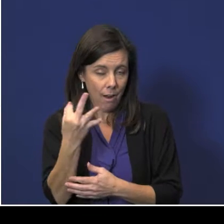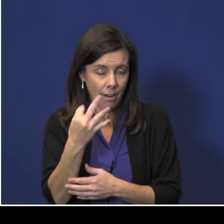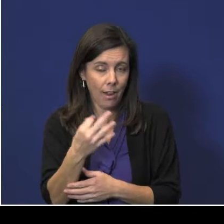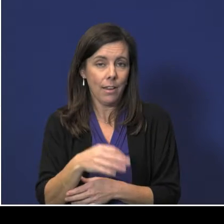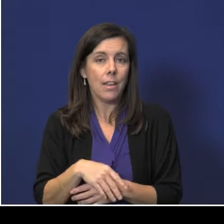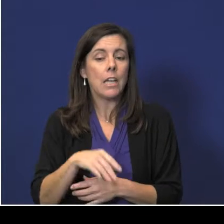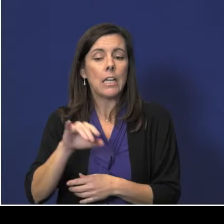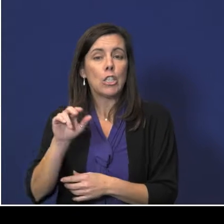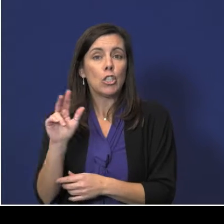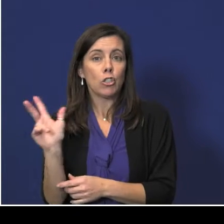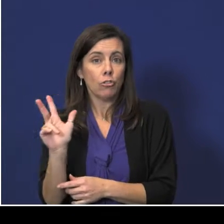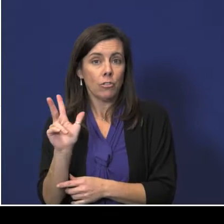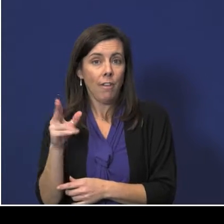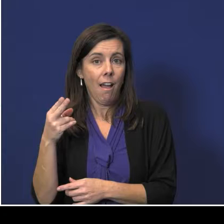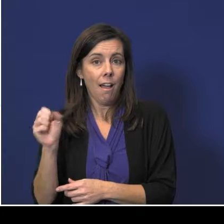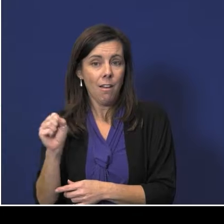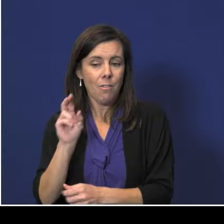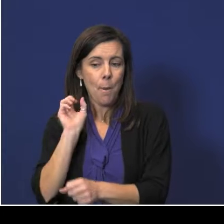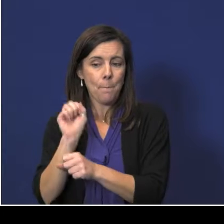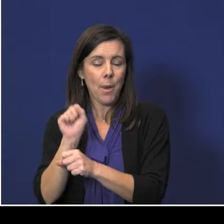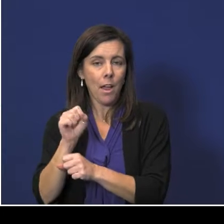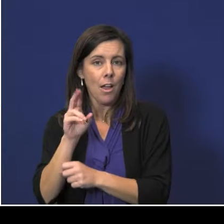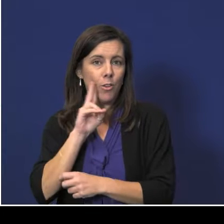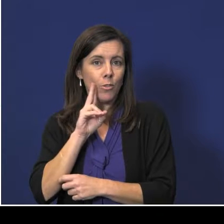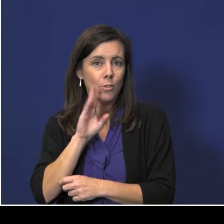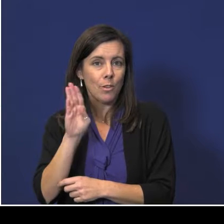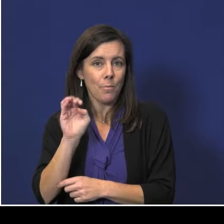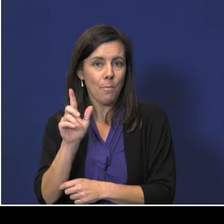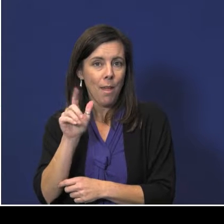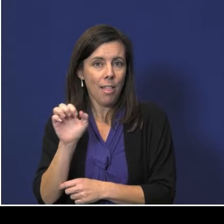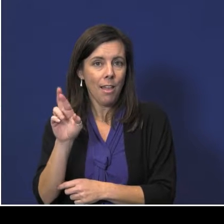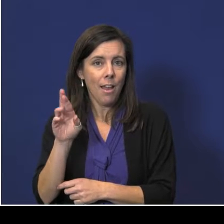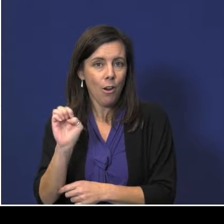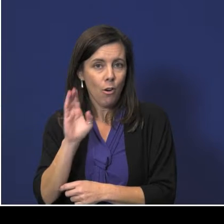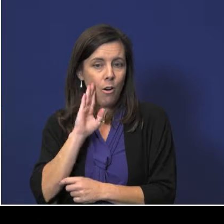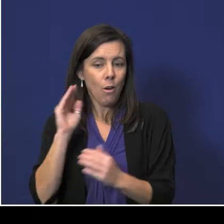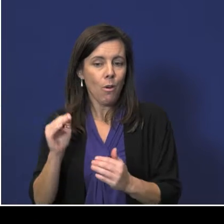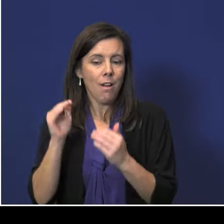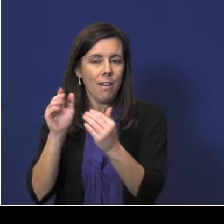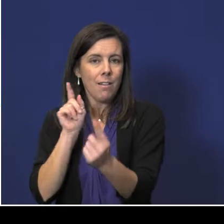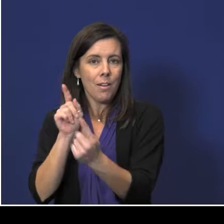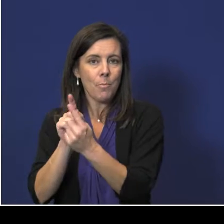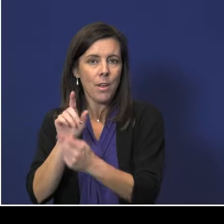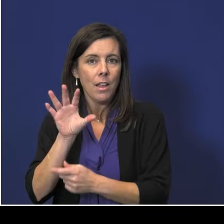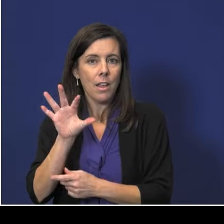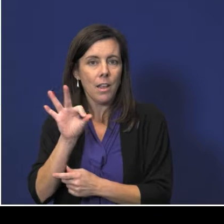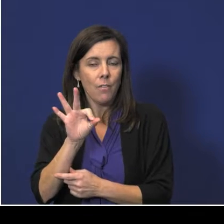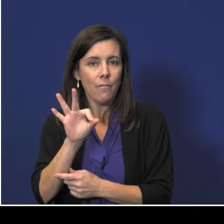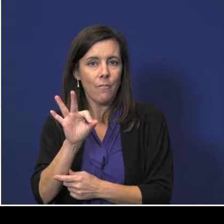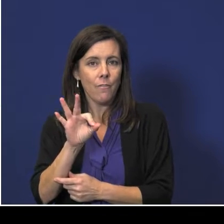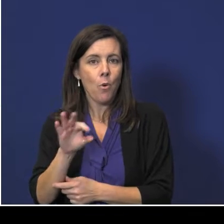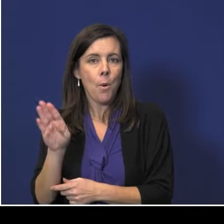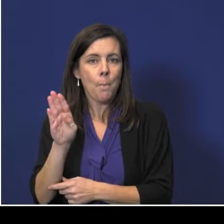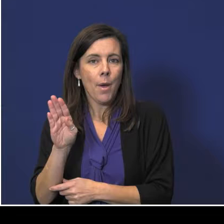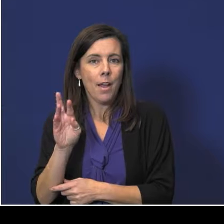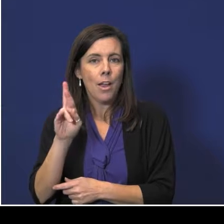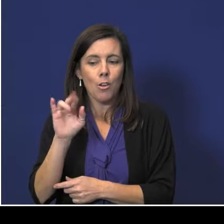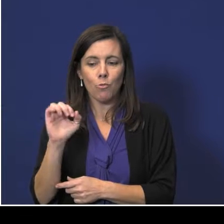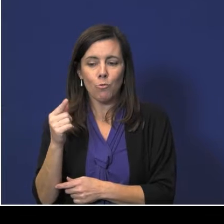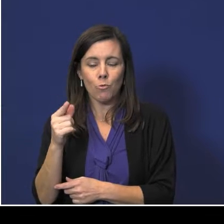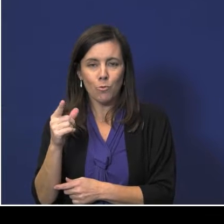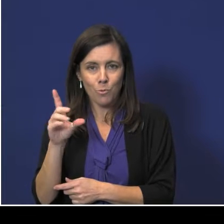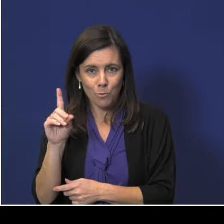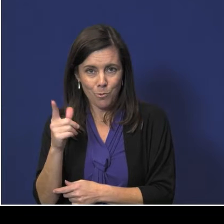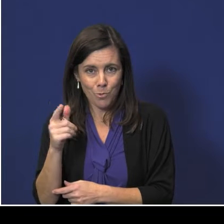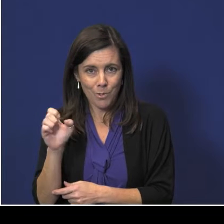Jersey Village High School beat Houston Bel Air and moves on to meet Fort Bend Ridge Point on Saturday, December